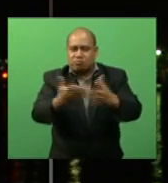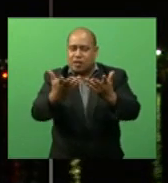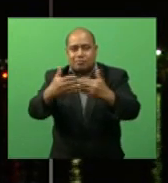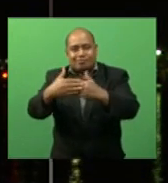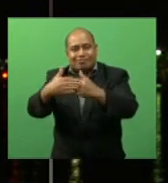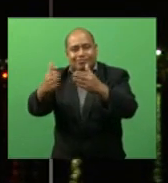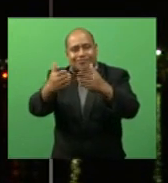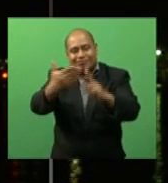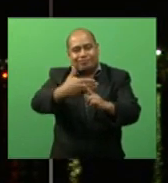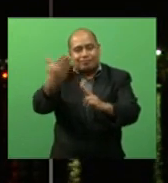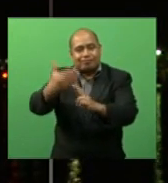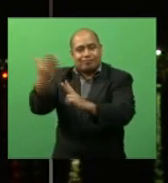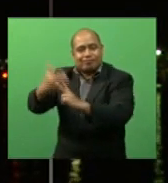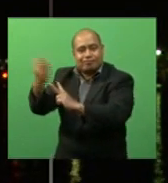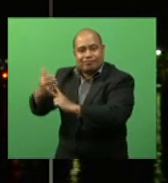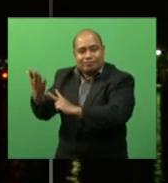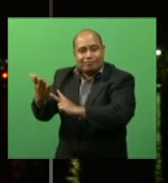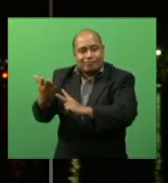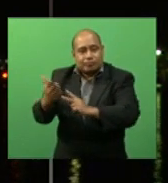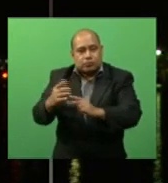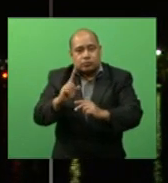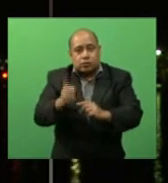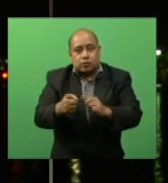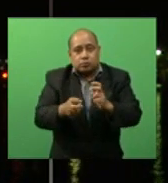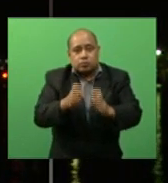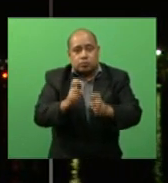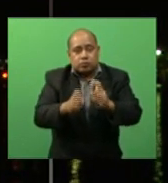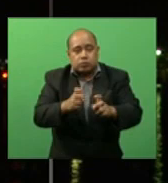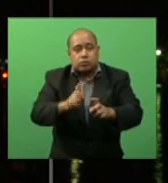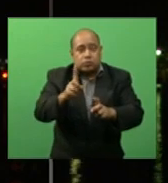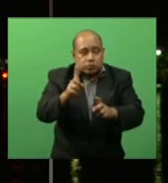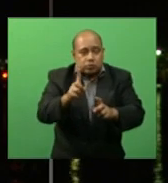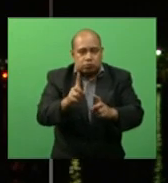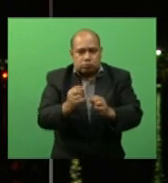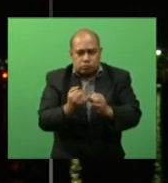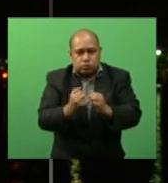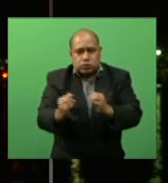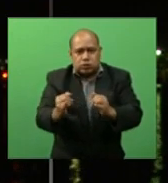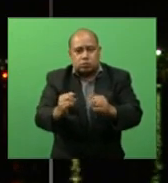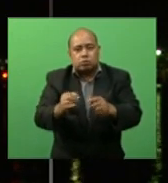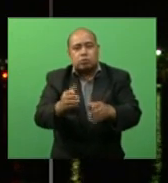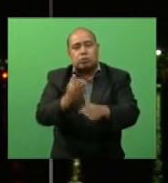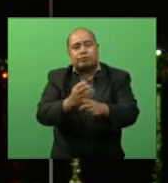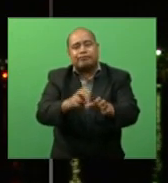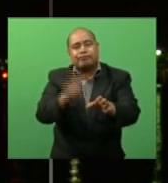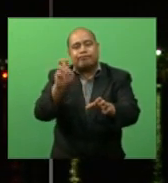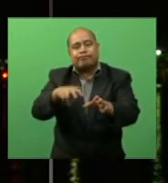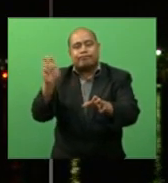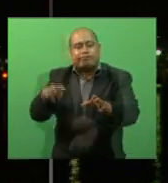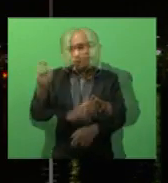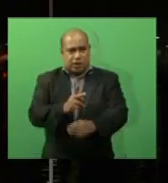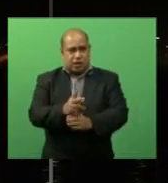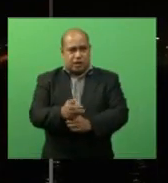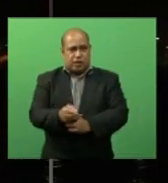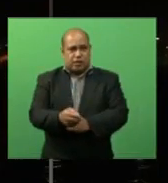Amid record job losses, many want to reignite the economy, but others fear a second wave of COVID-19